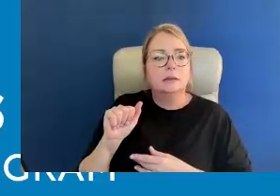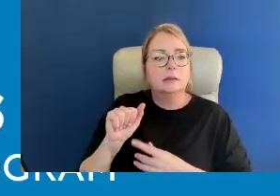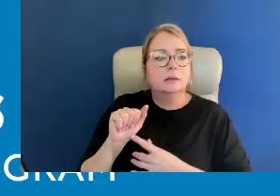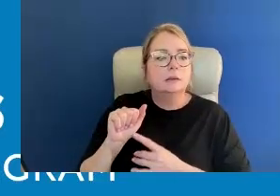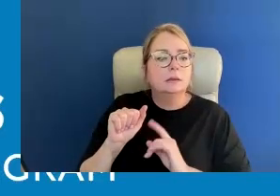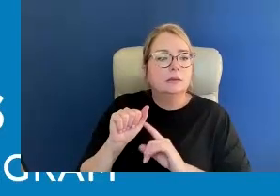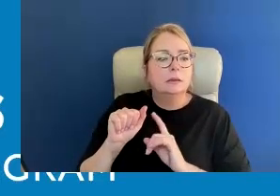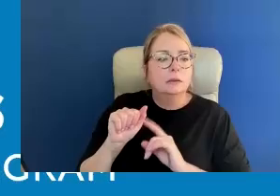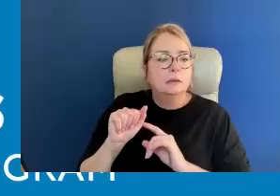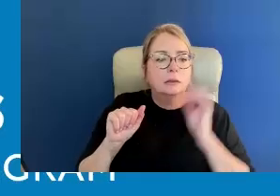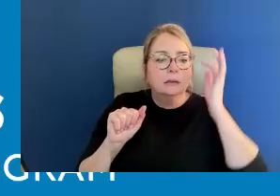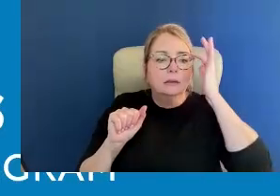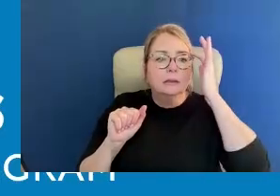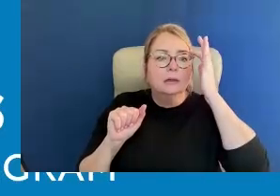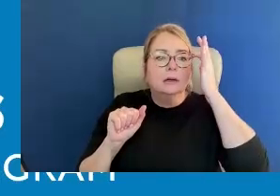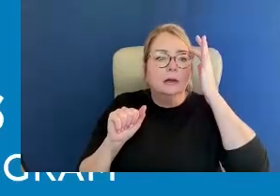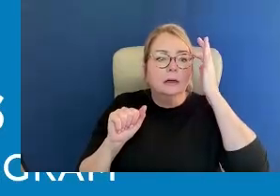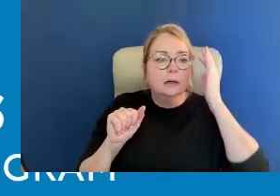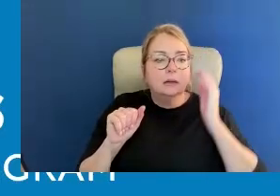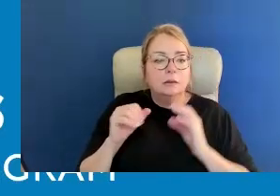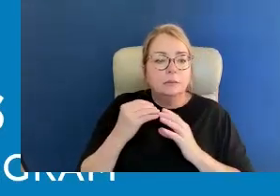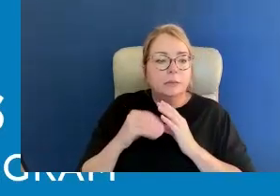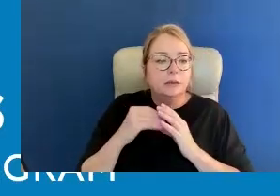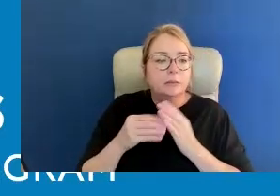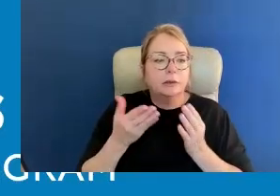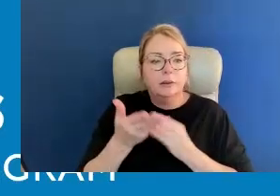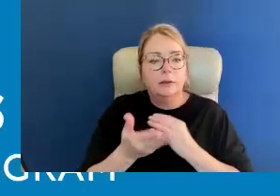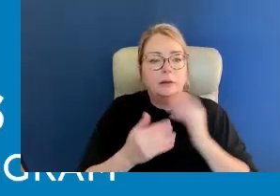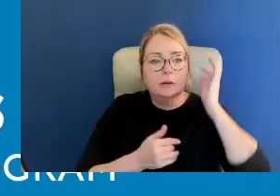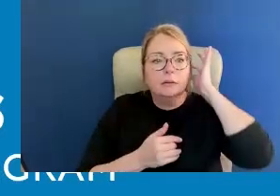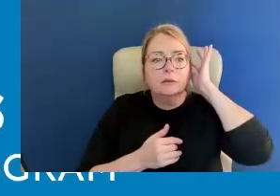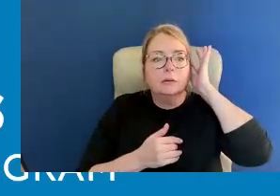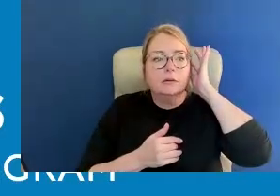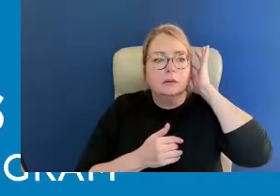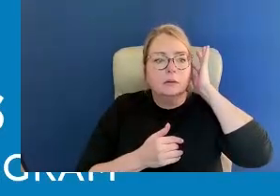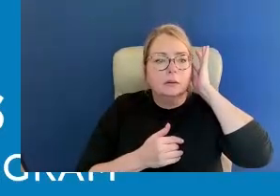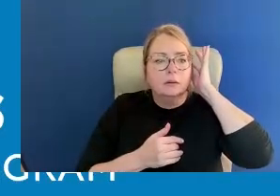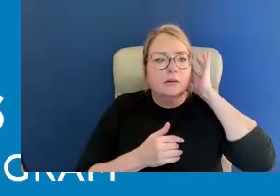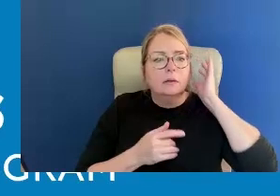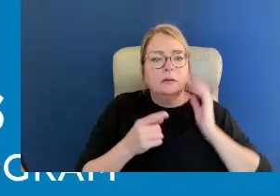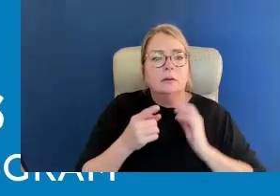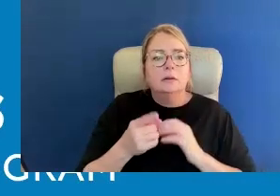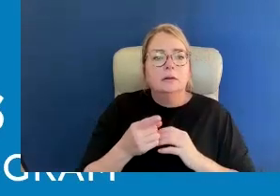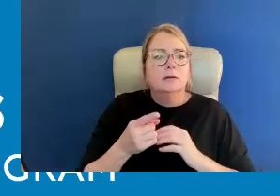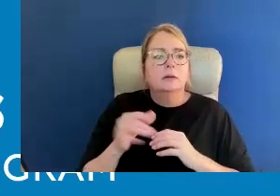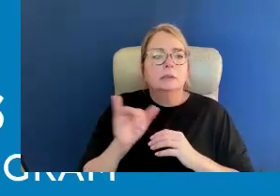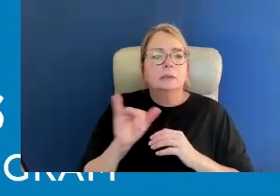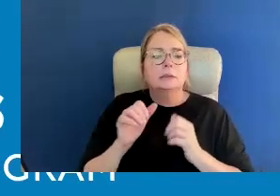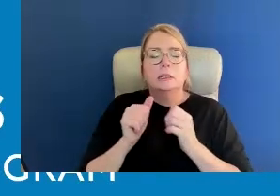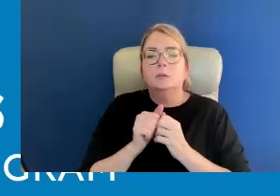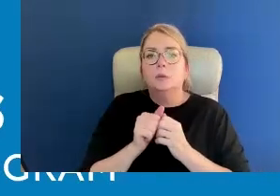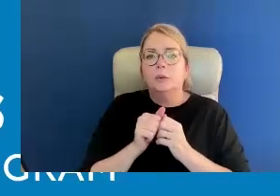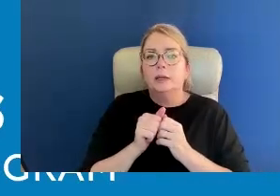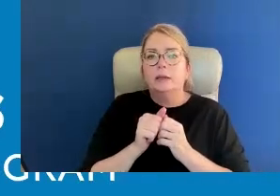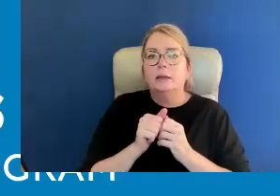that we can look into your individual eligibility piece. Again, just like with our full-time employees, if you do not